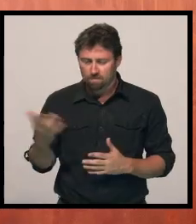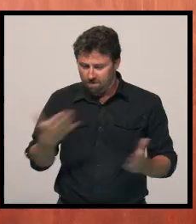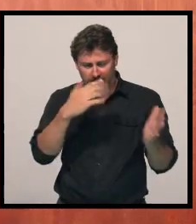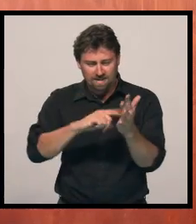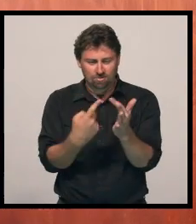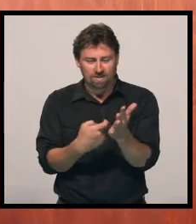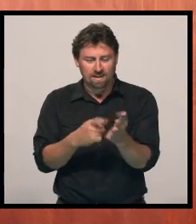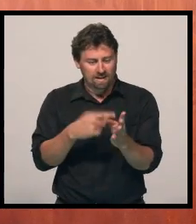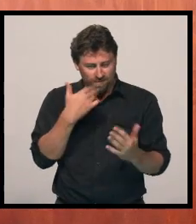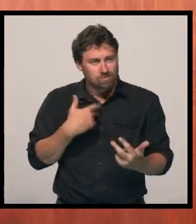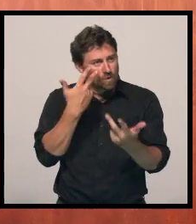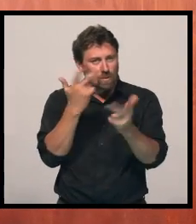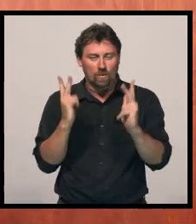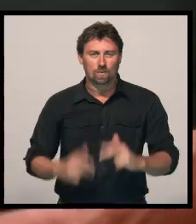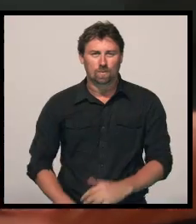Okay.